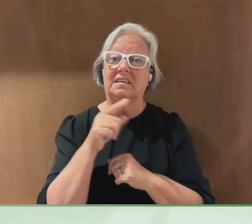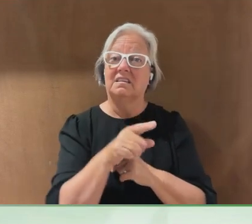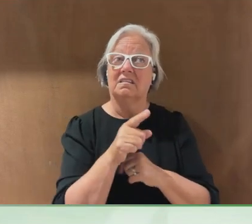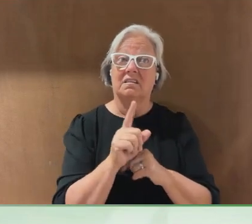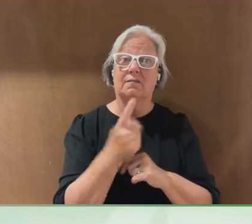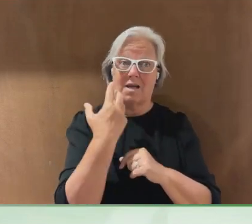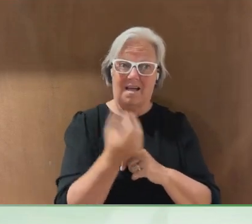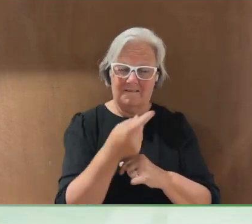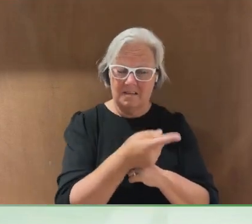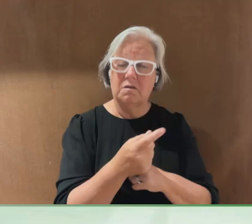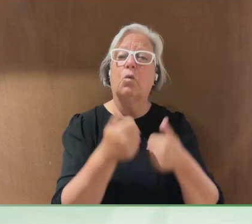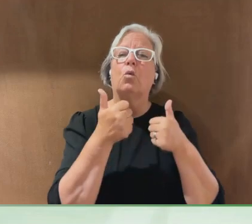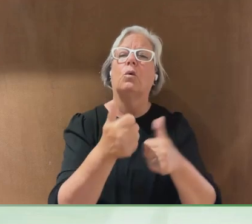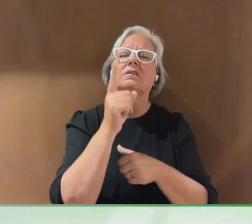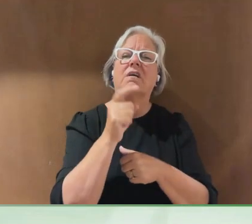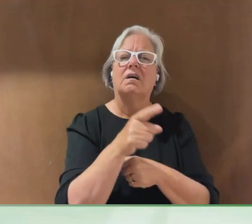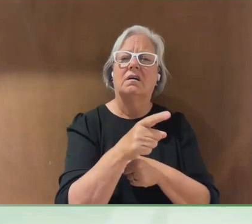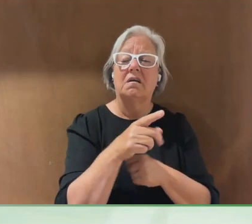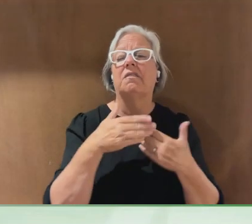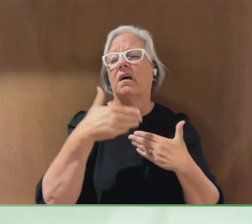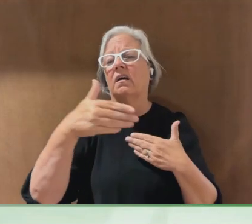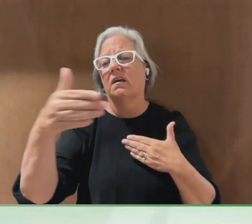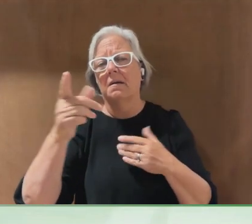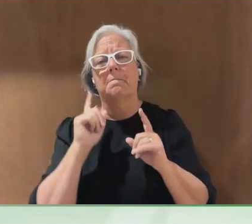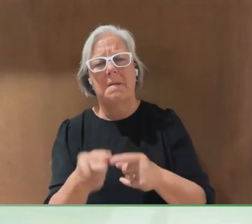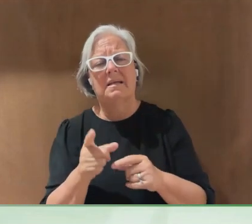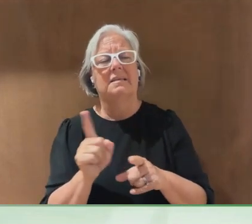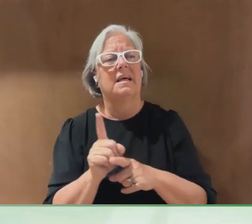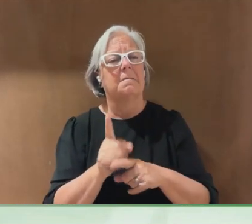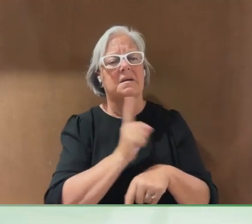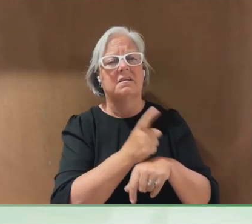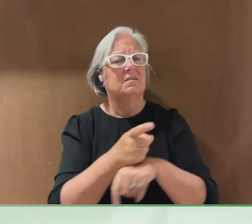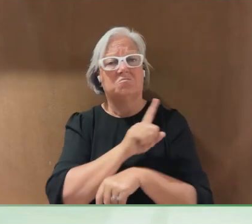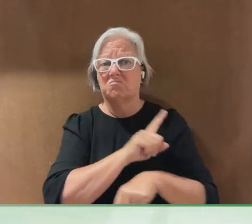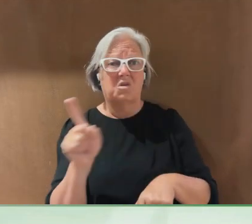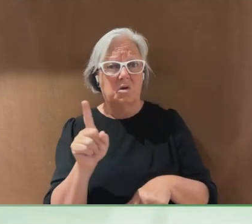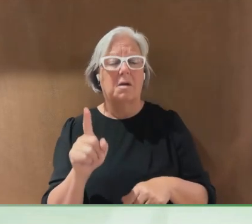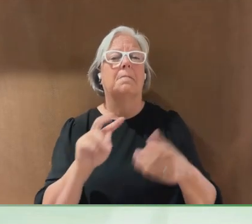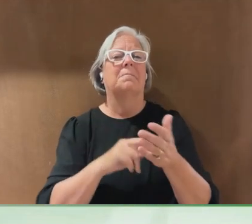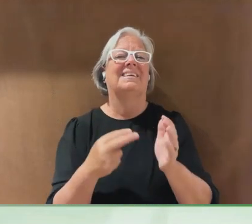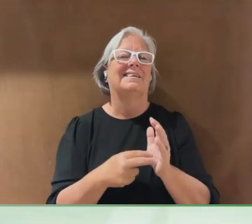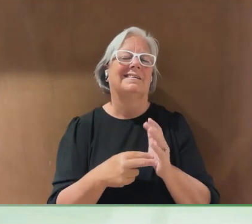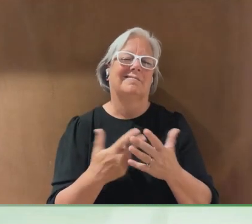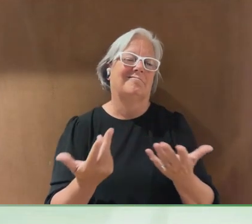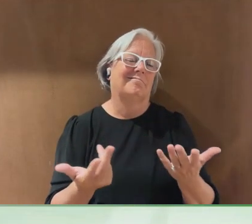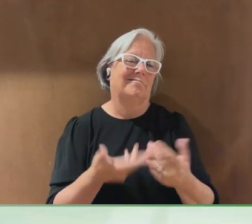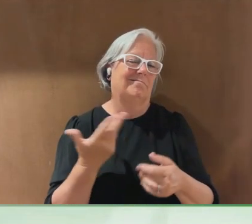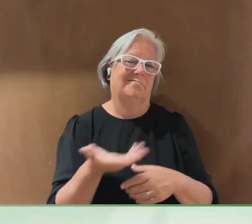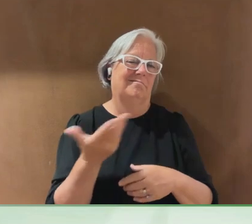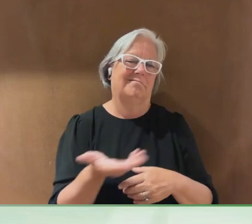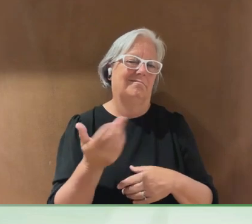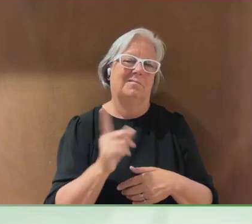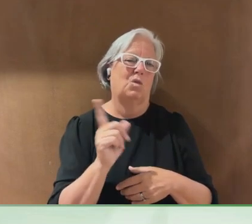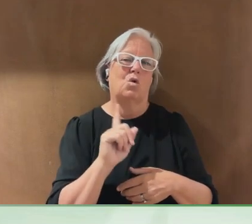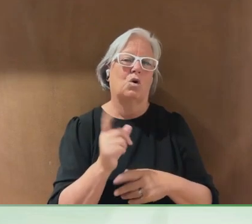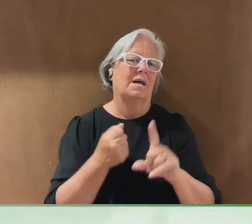need enforcement. Yep. With any legislation without enforcement will have no impact. Susan. And we need to tell disabled